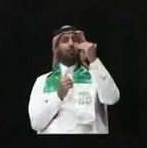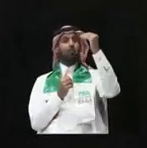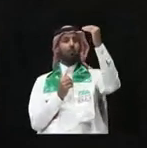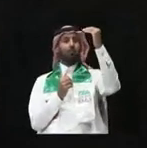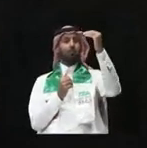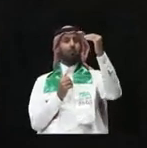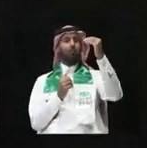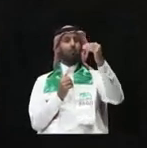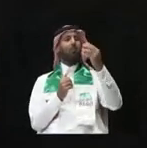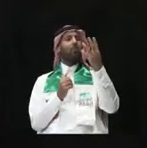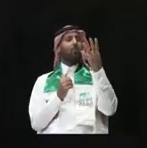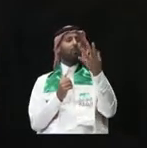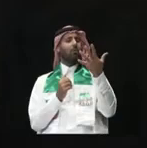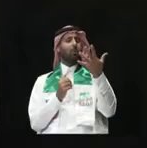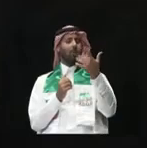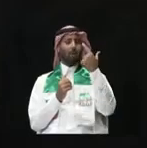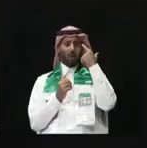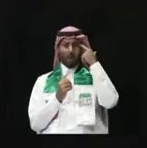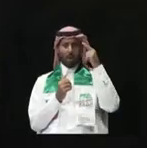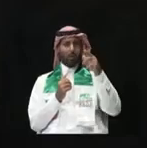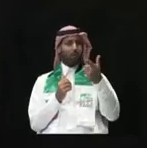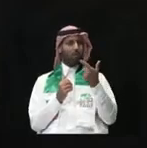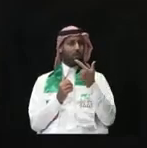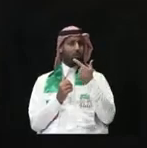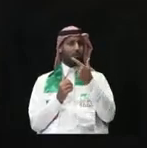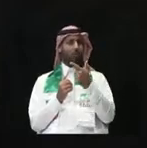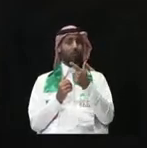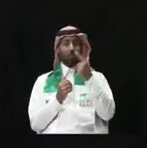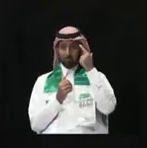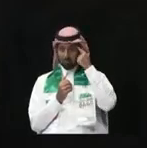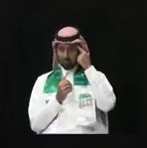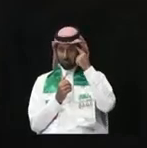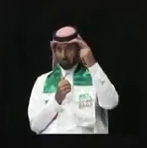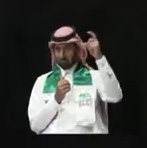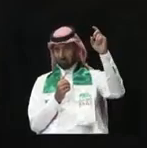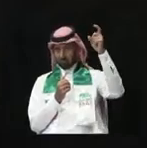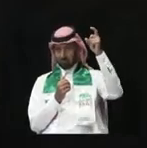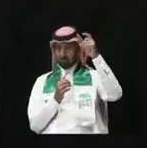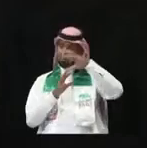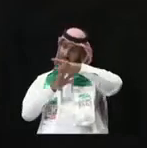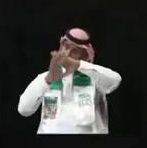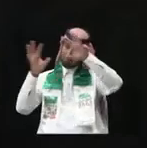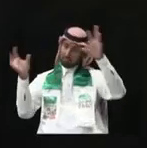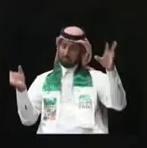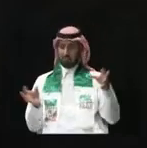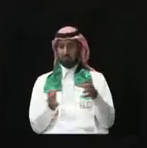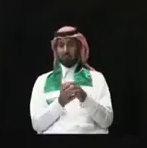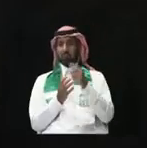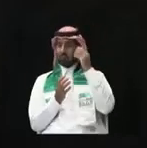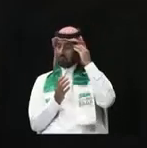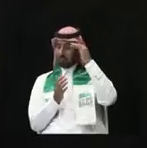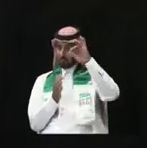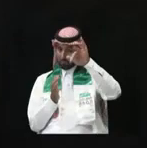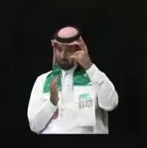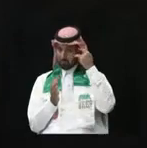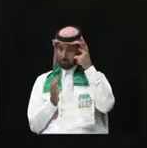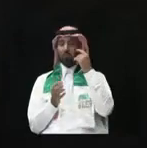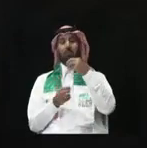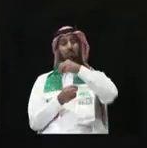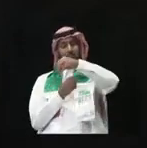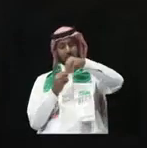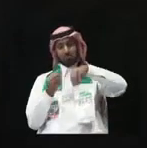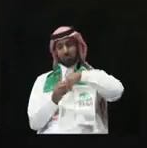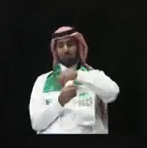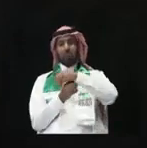5 of these? I believe you have. Muslims from around the world can visit the holy